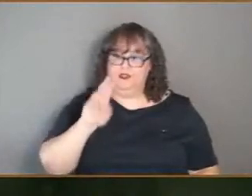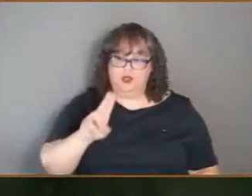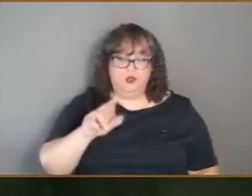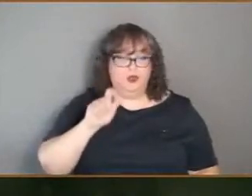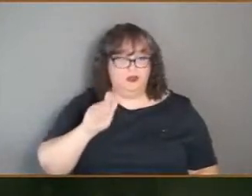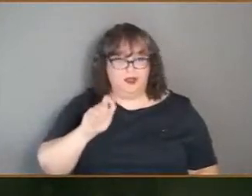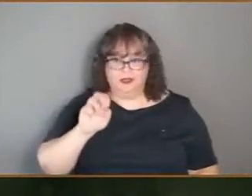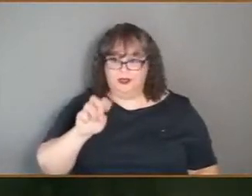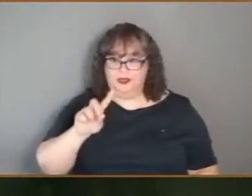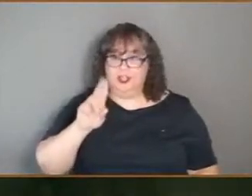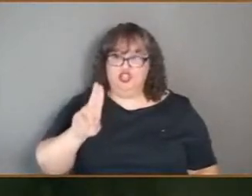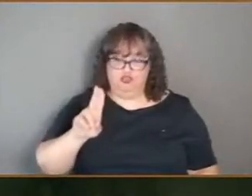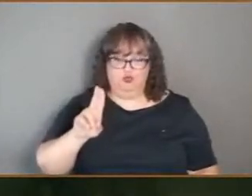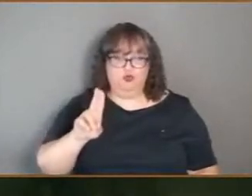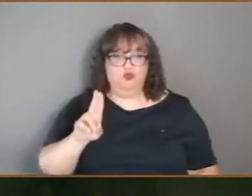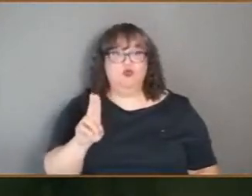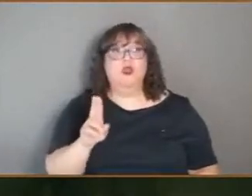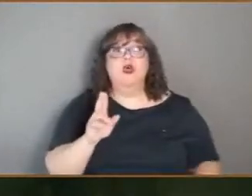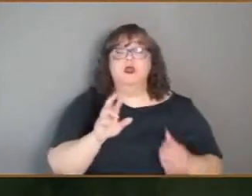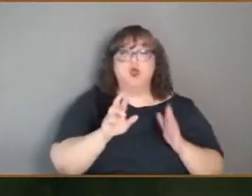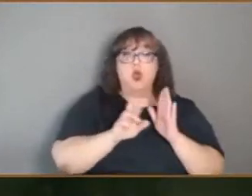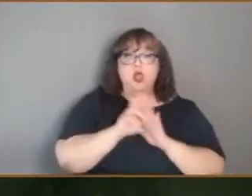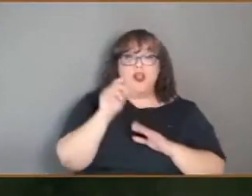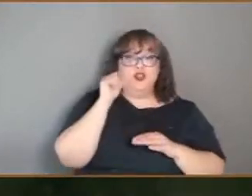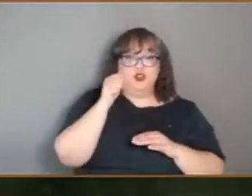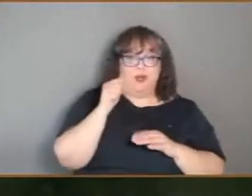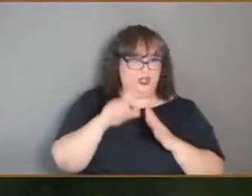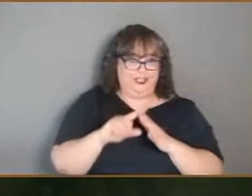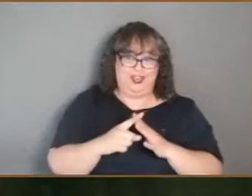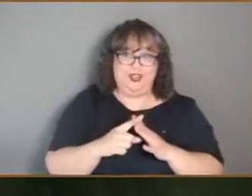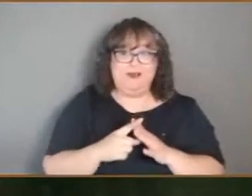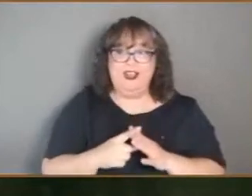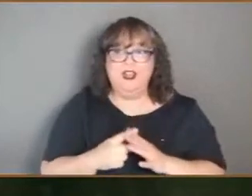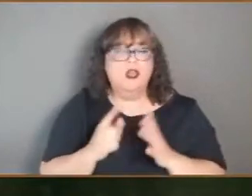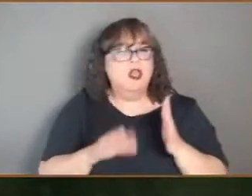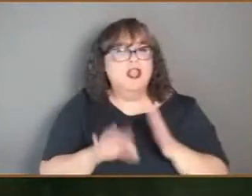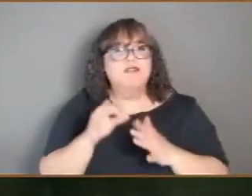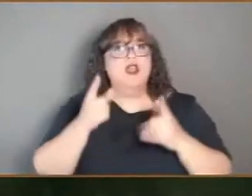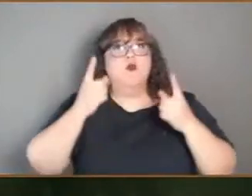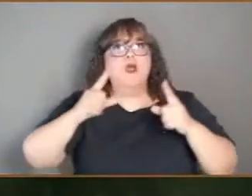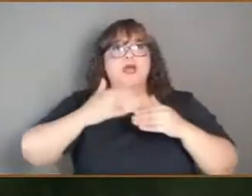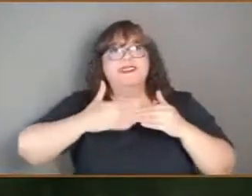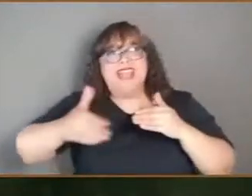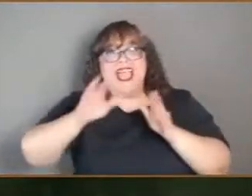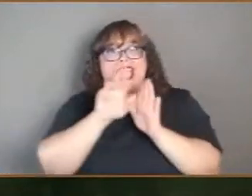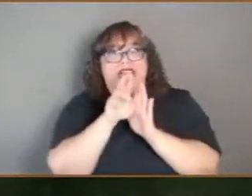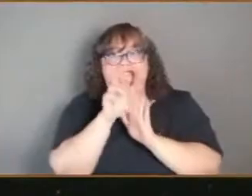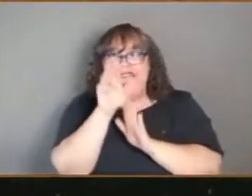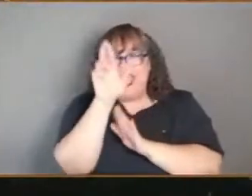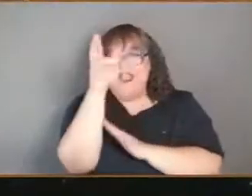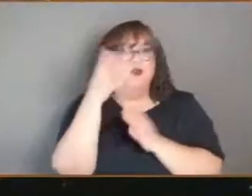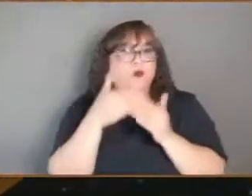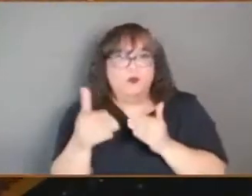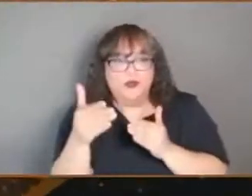space.asu.edu. So launch tomorrow, just the beginning, right? Let's find out what happens to Lucy after she lifts off the launch pad.